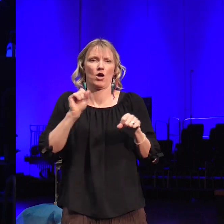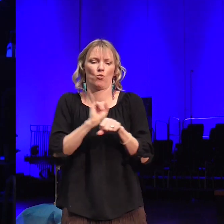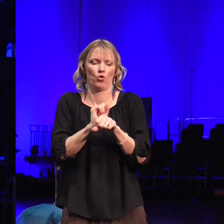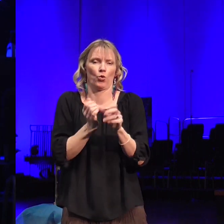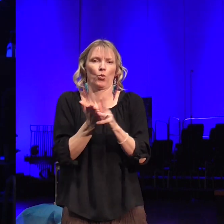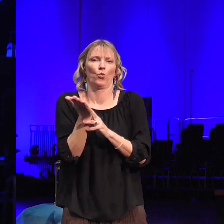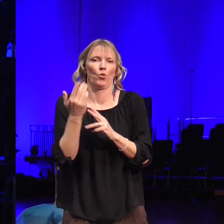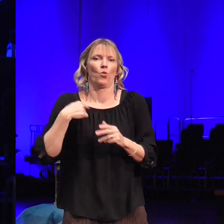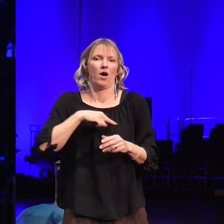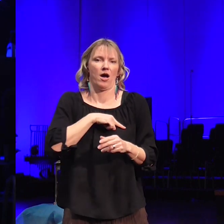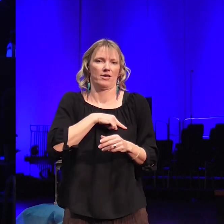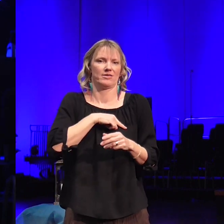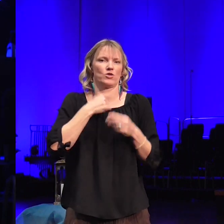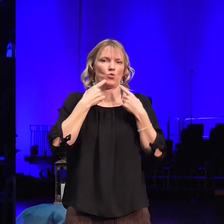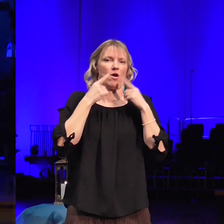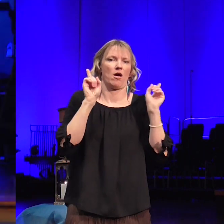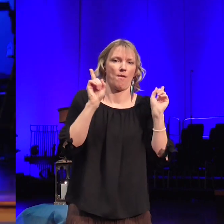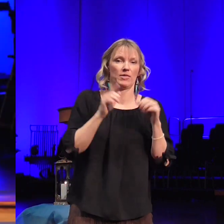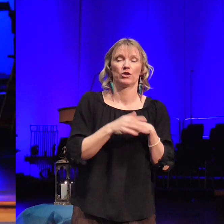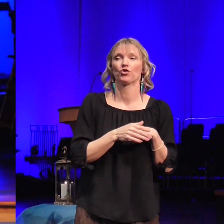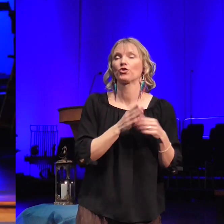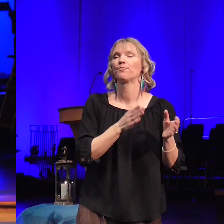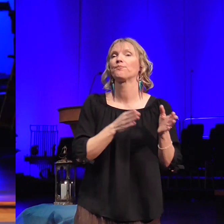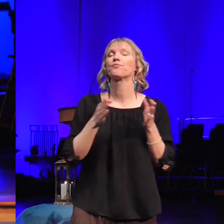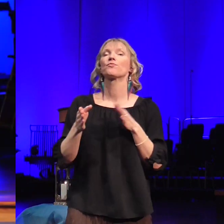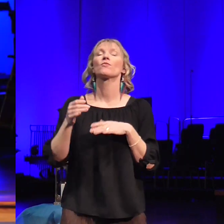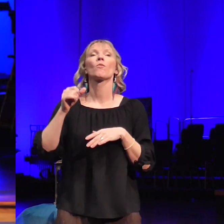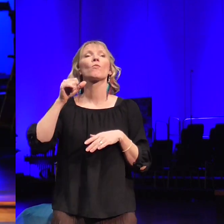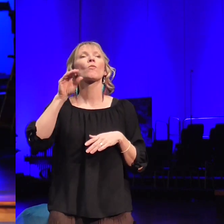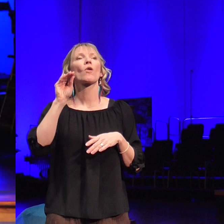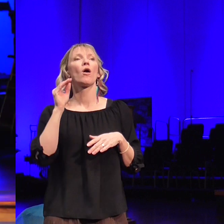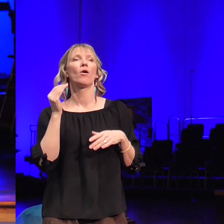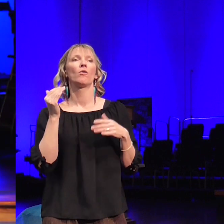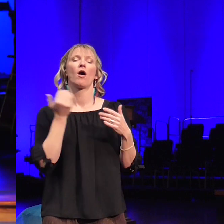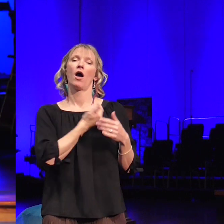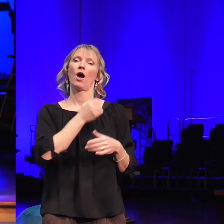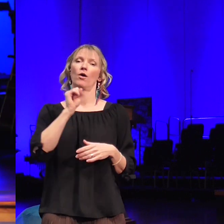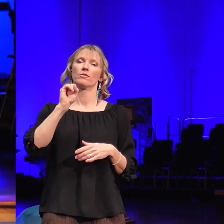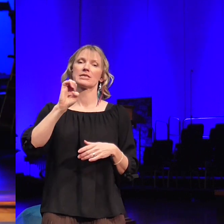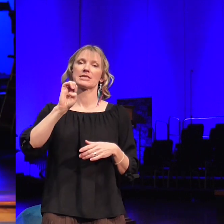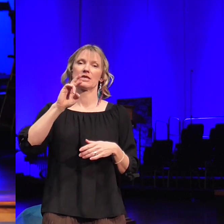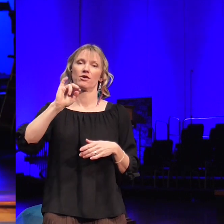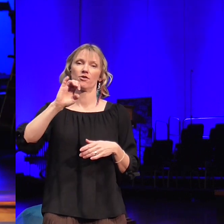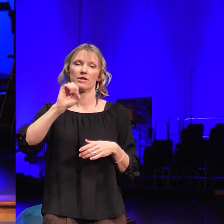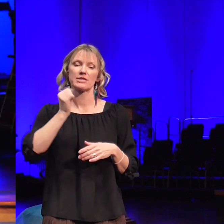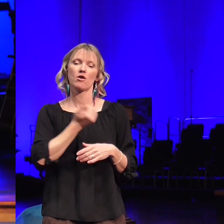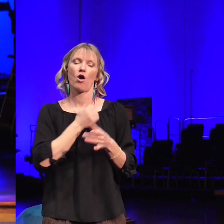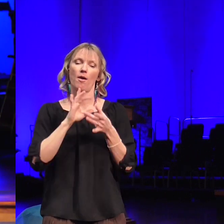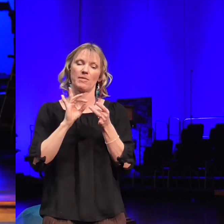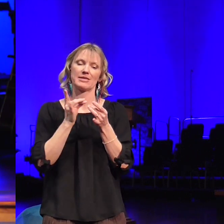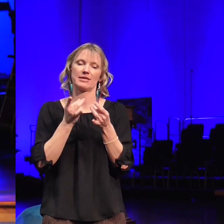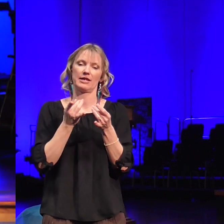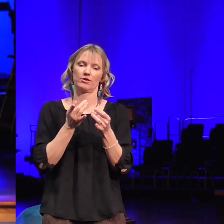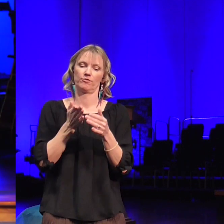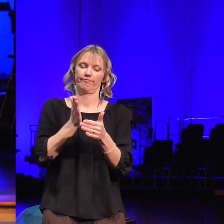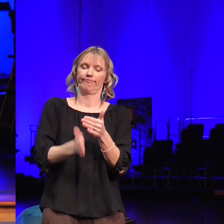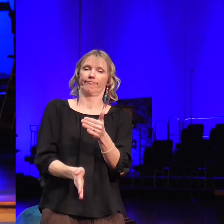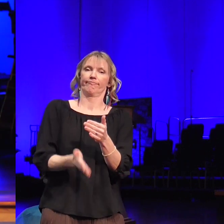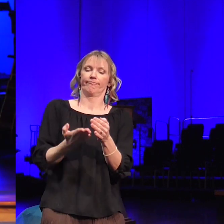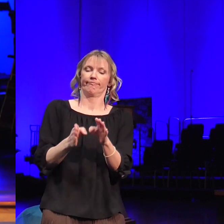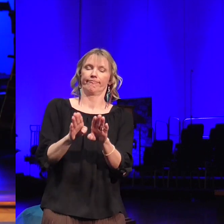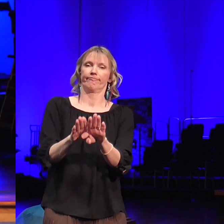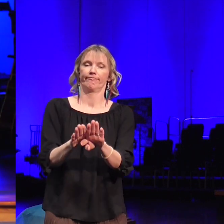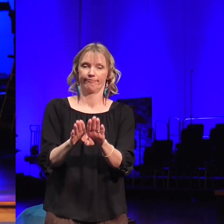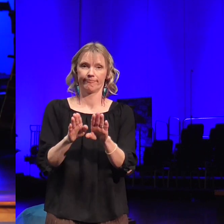Definitely, definitely. So as we bring our series and our message to a close, I also think that it's important